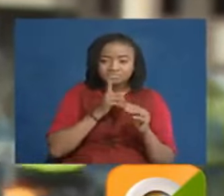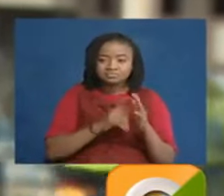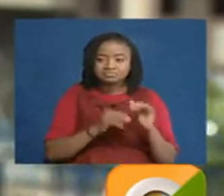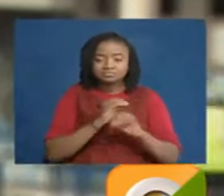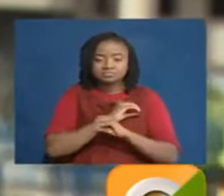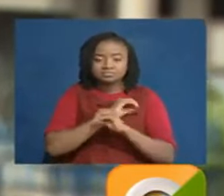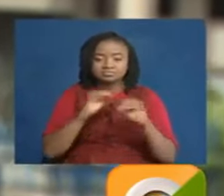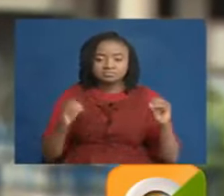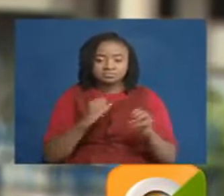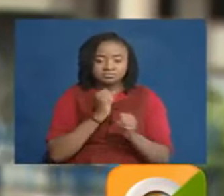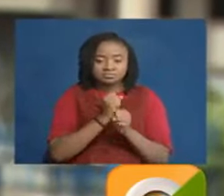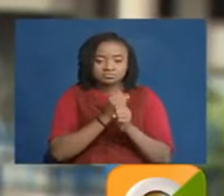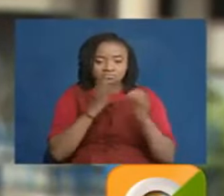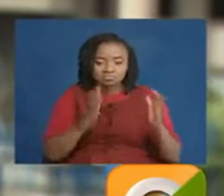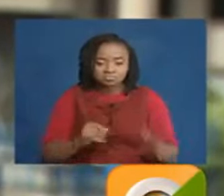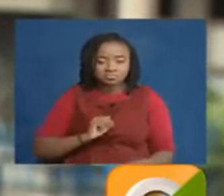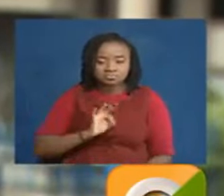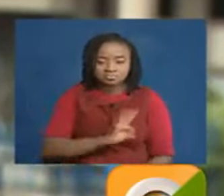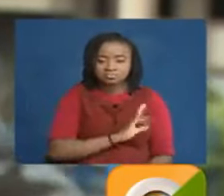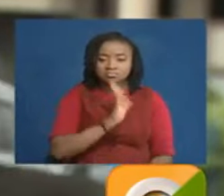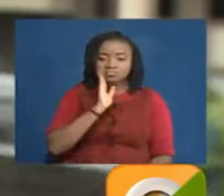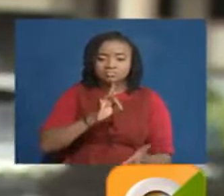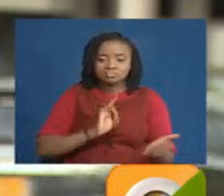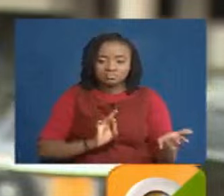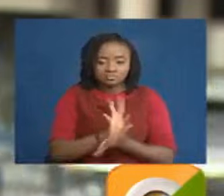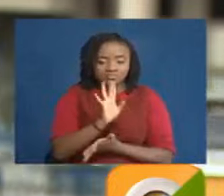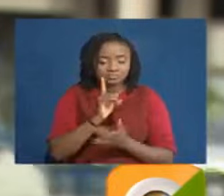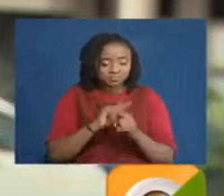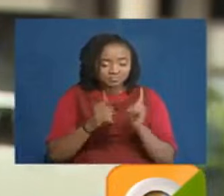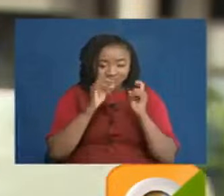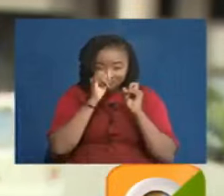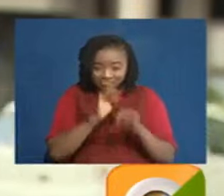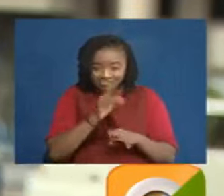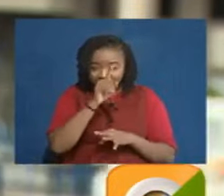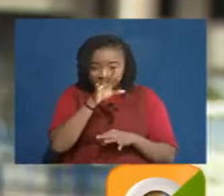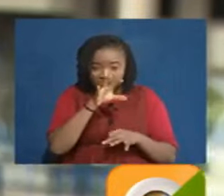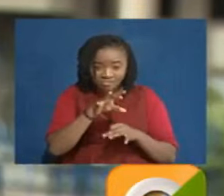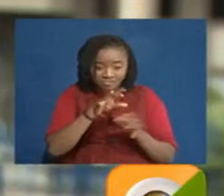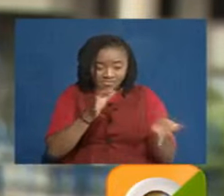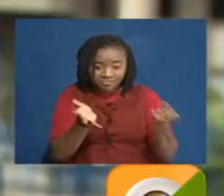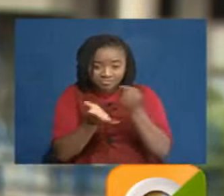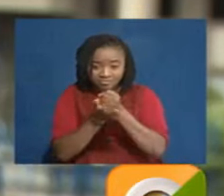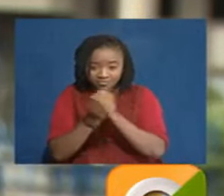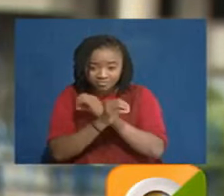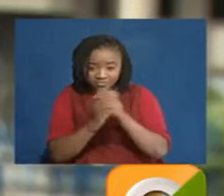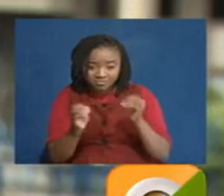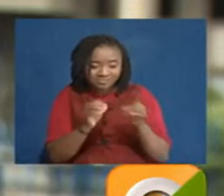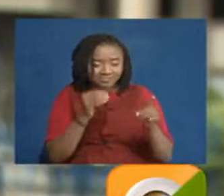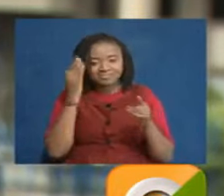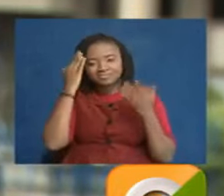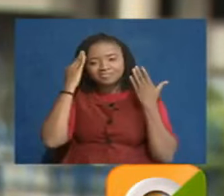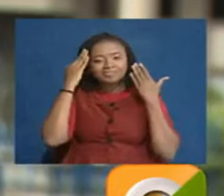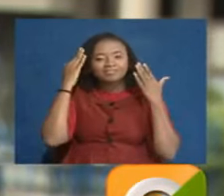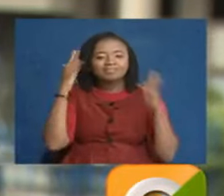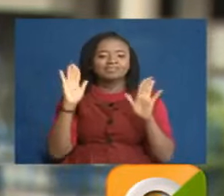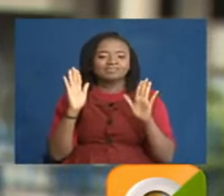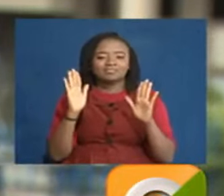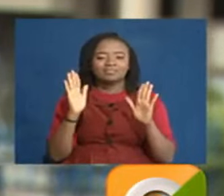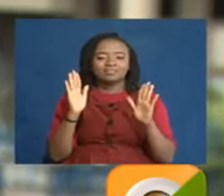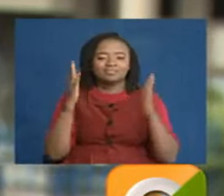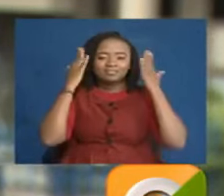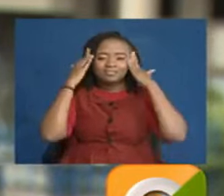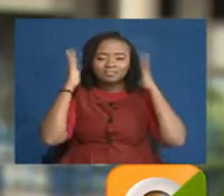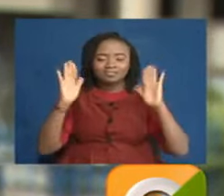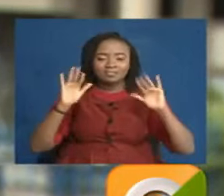be fired, the fate of the employees who will not be picked by SHA hangs in the balance, a redirection looming if they